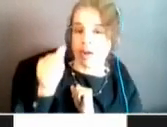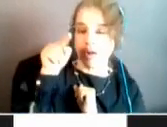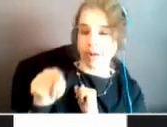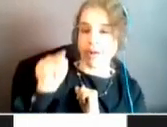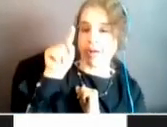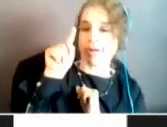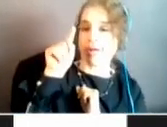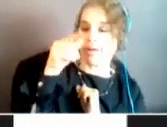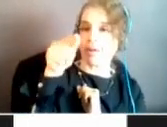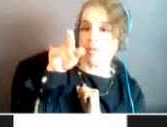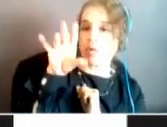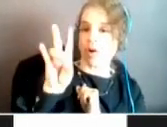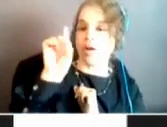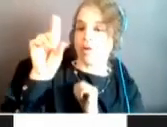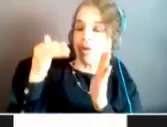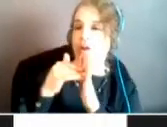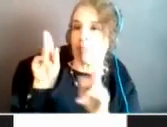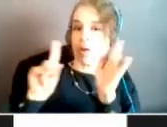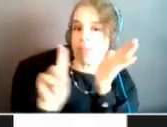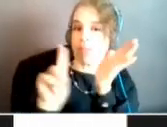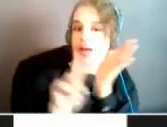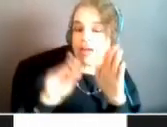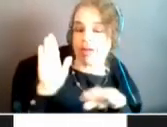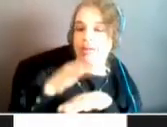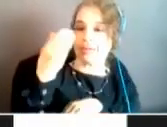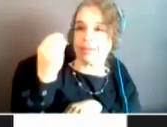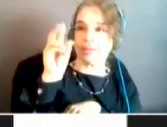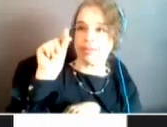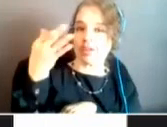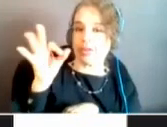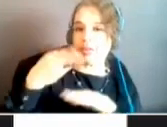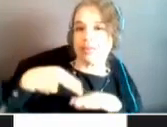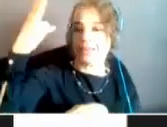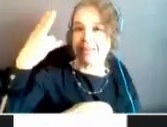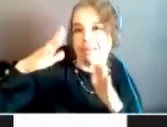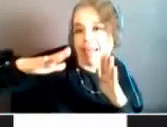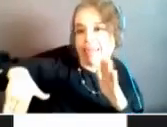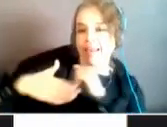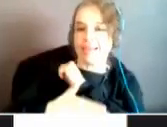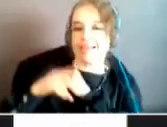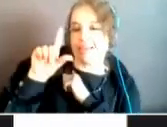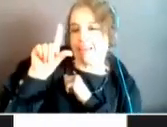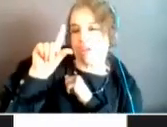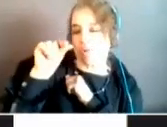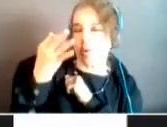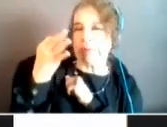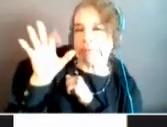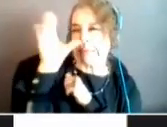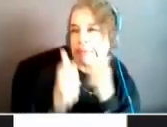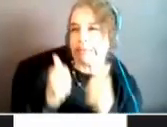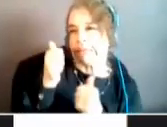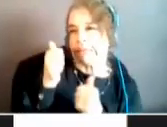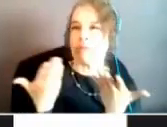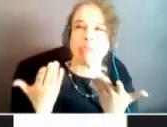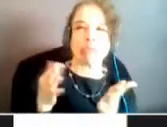per 100,000 population in 2019. The highest county rate was in Lake County in 2019, which was accounted